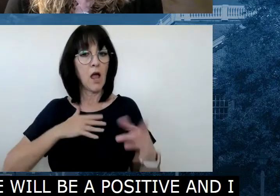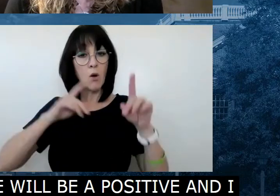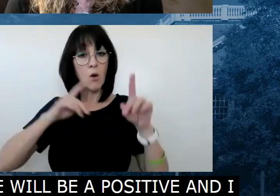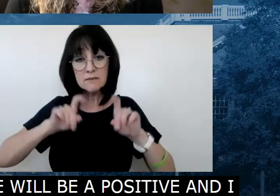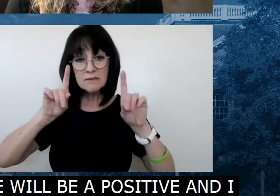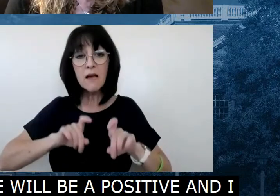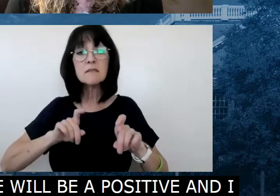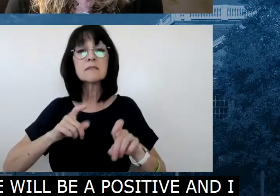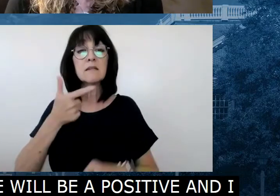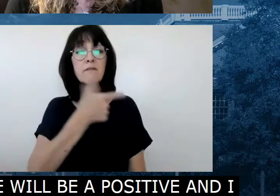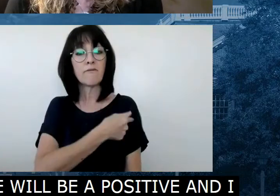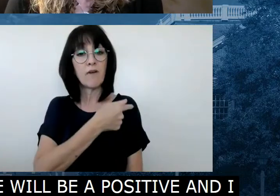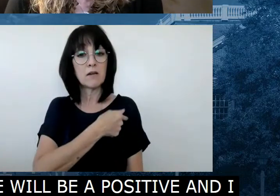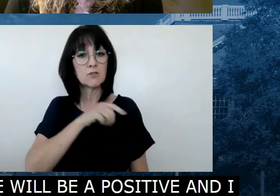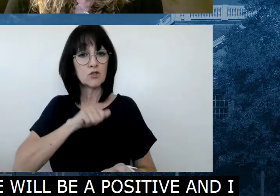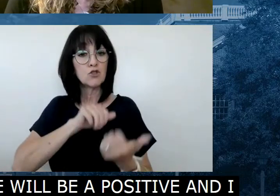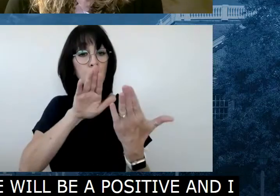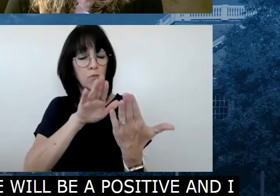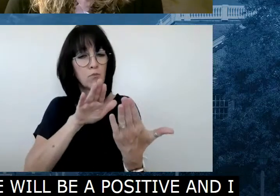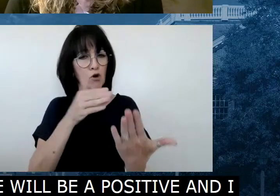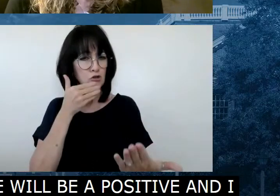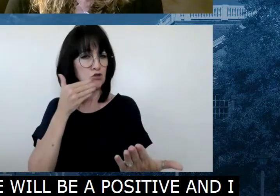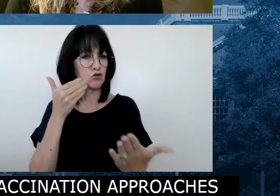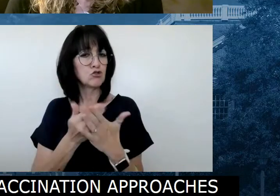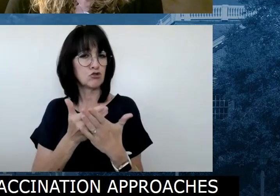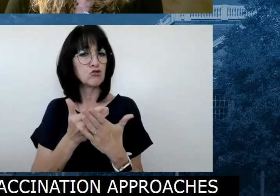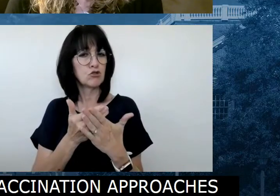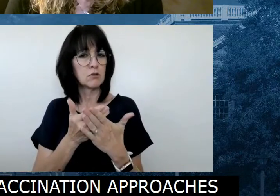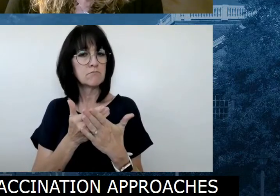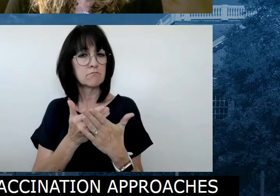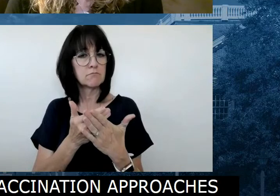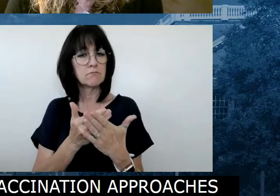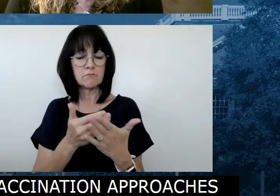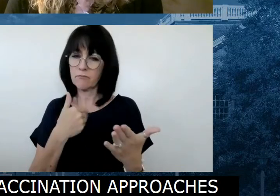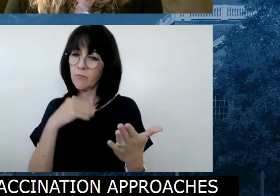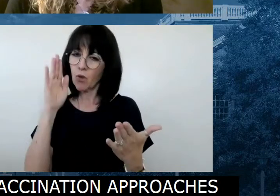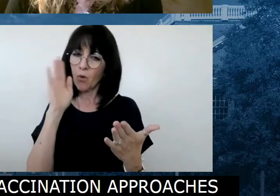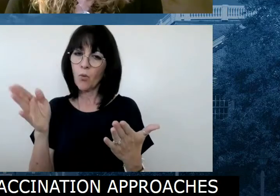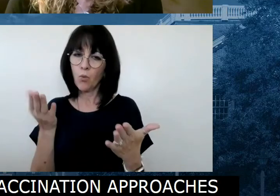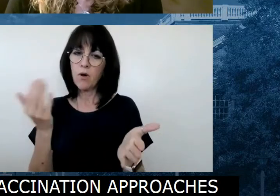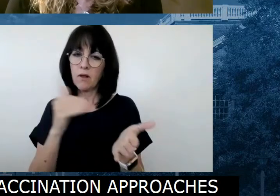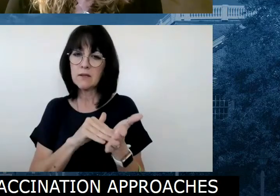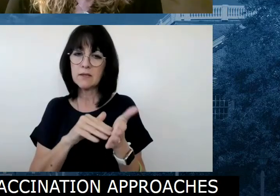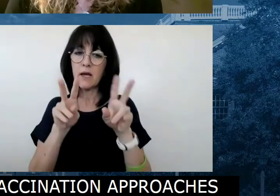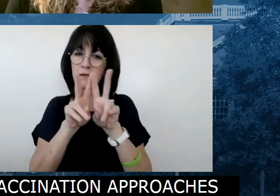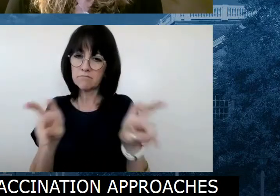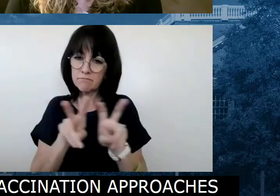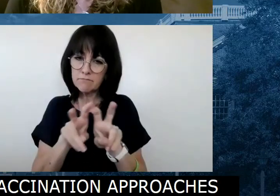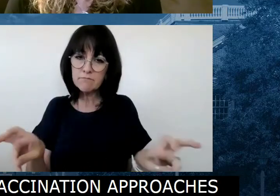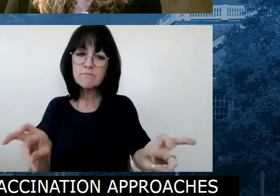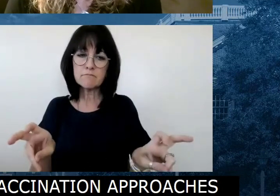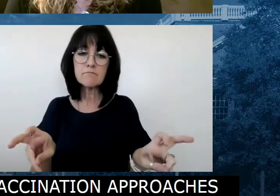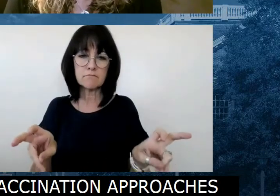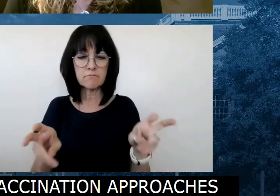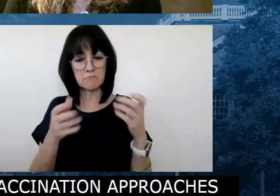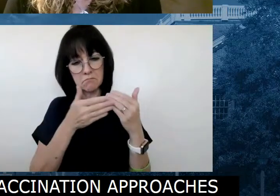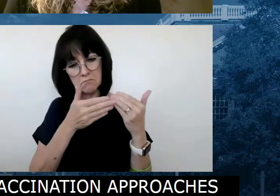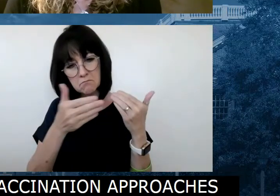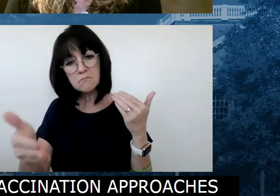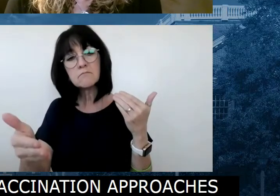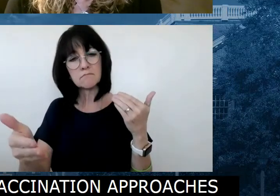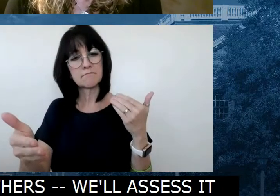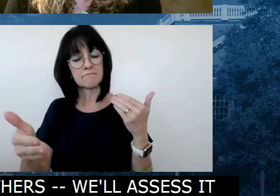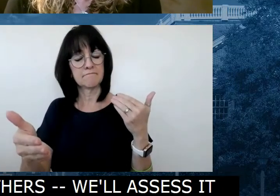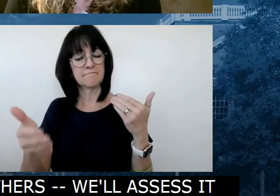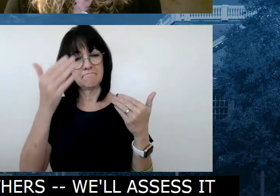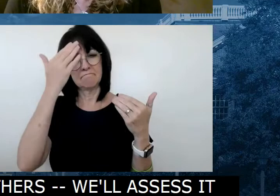were good as well. But we'll let others, we'll assess it ourselves as we move forward, particularly to think about what